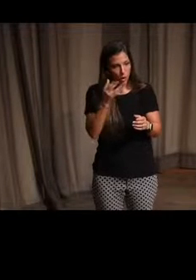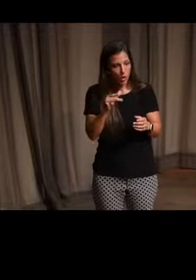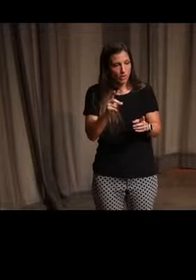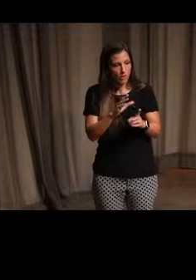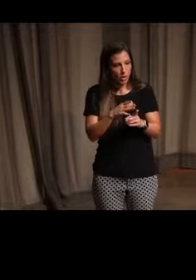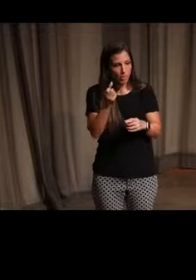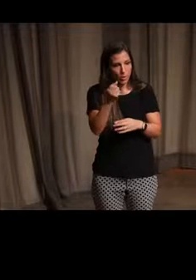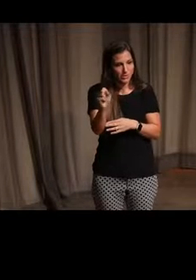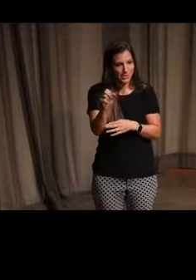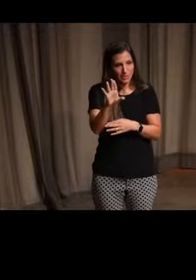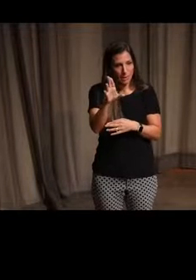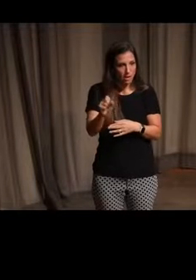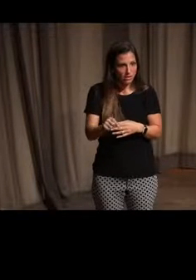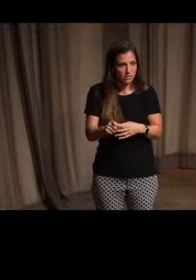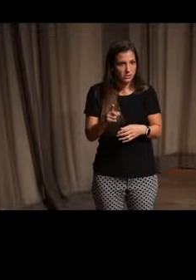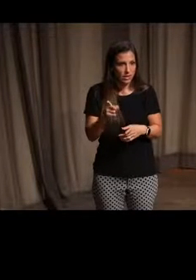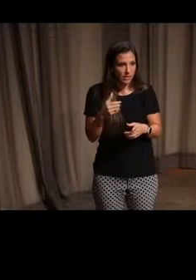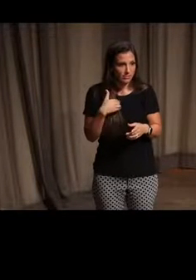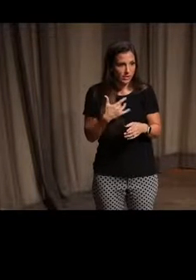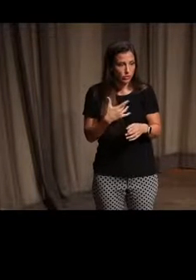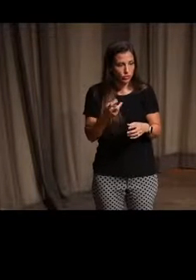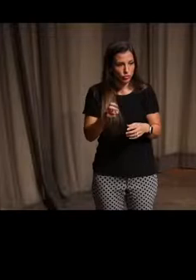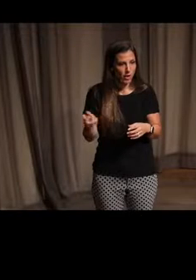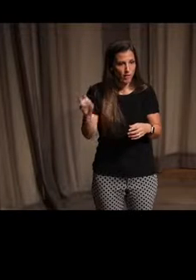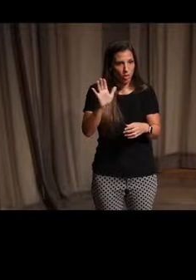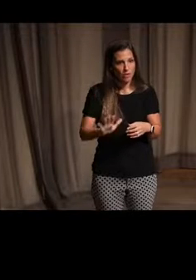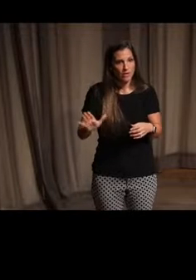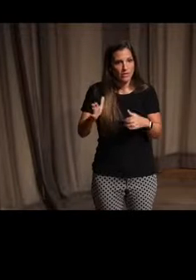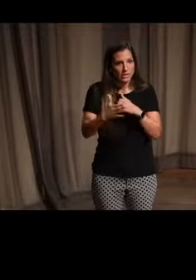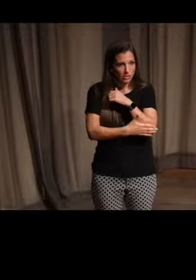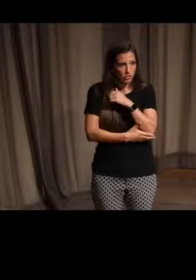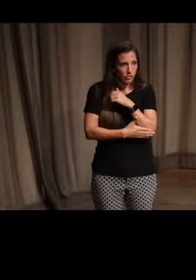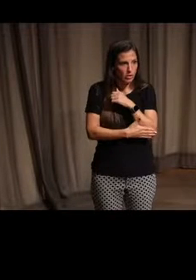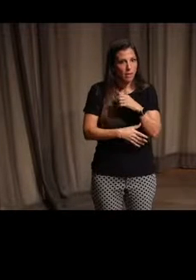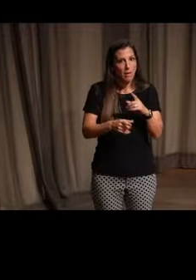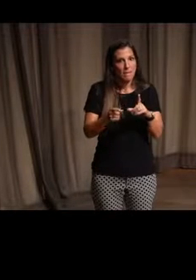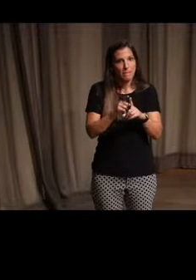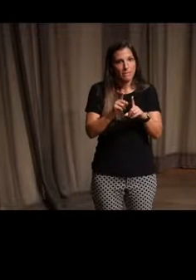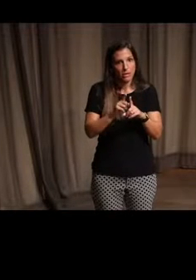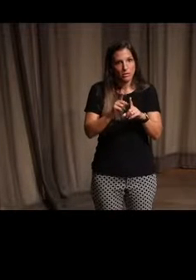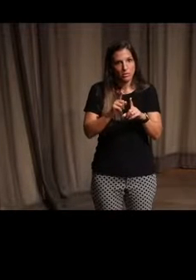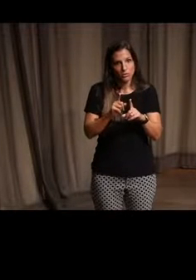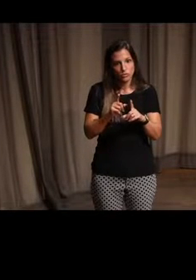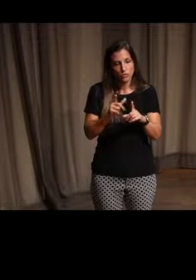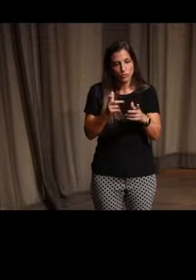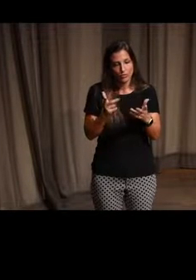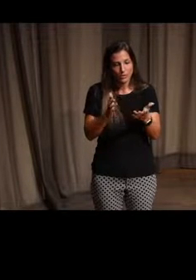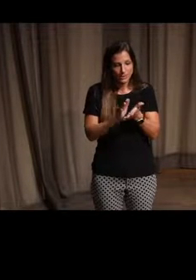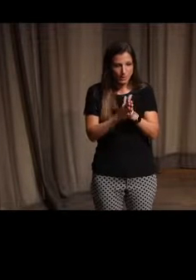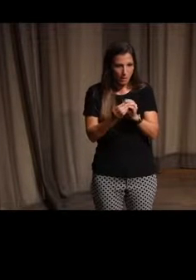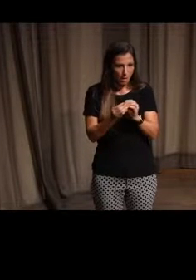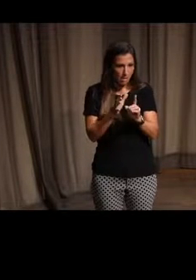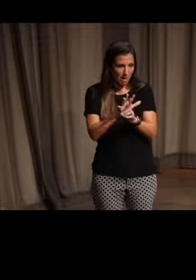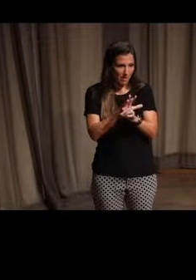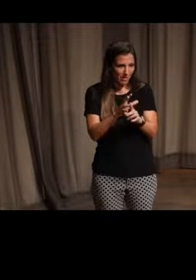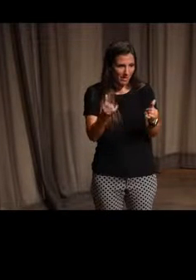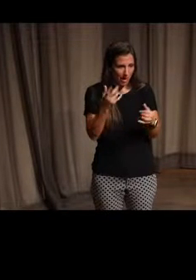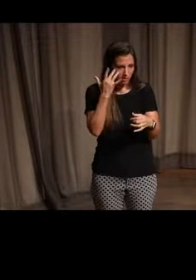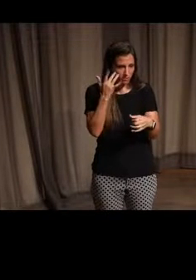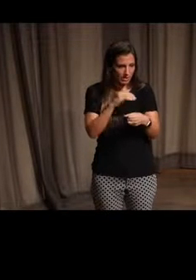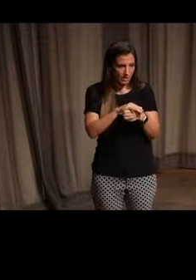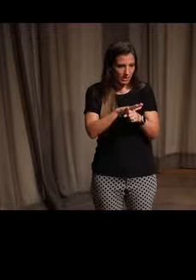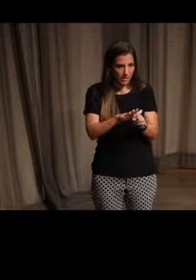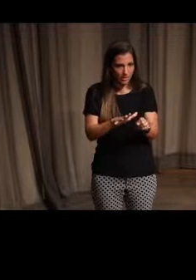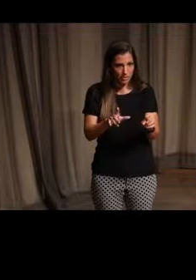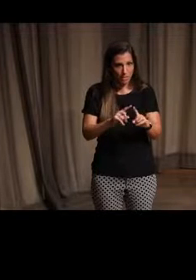has a protest bus that they use to travel around the country, but also, and it's become more popular now with the pandemic,